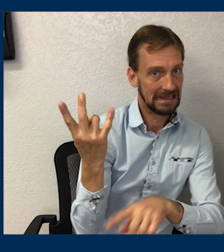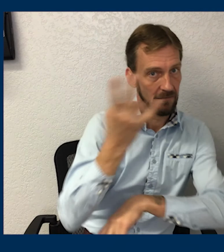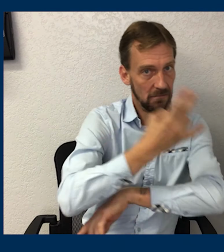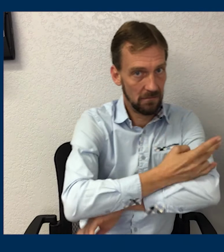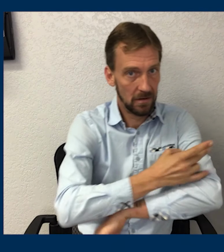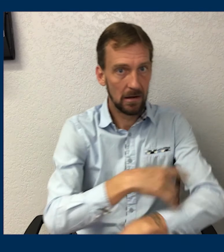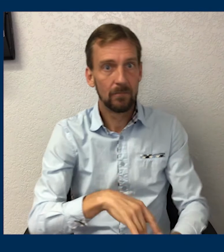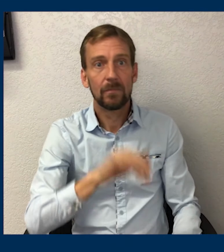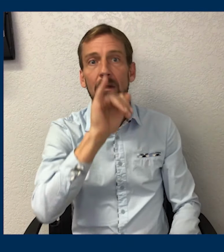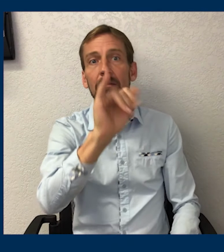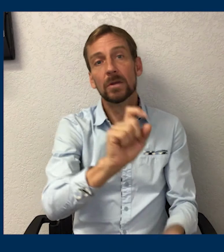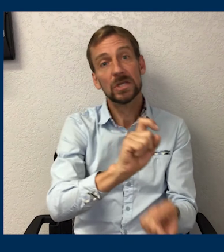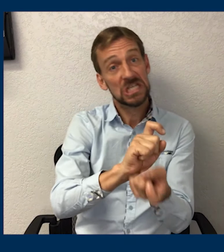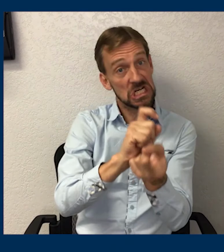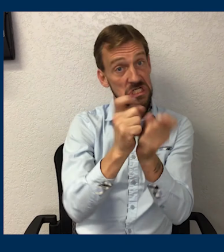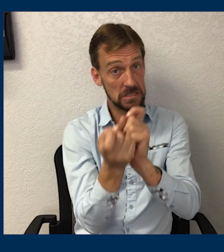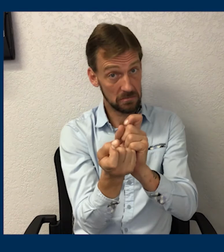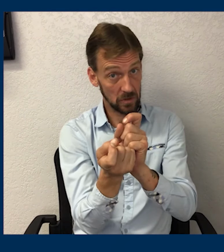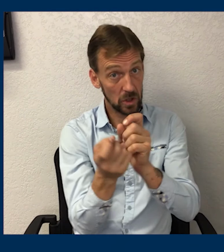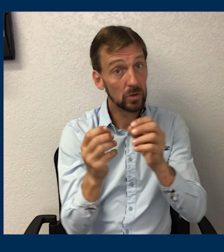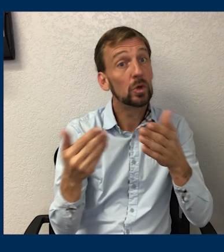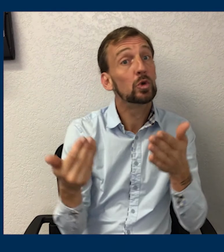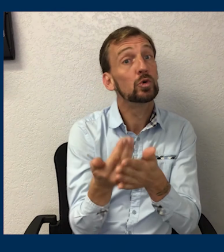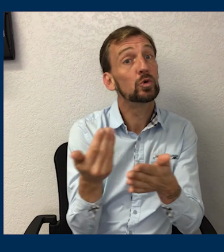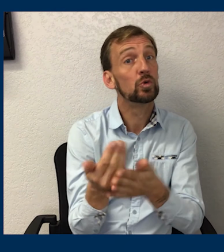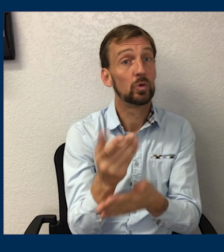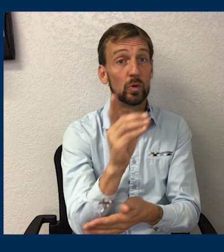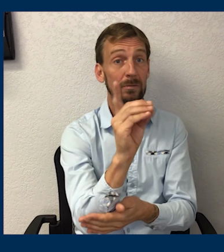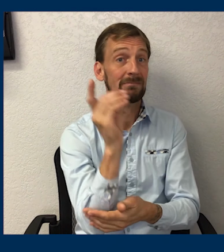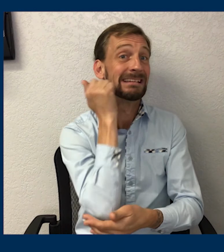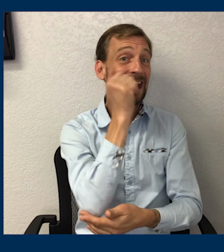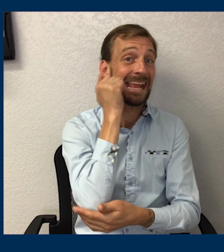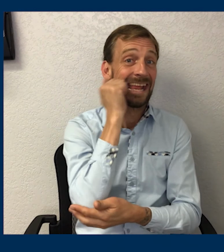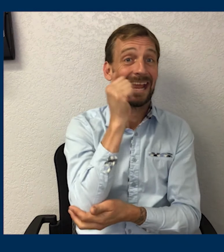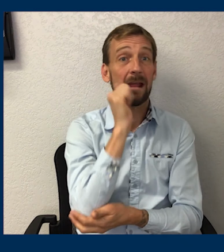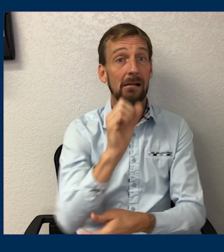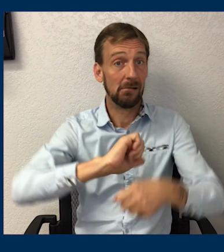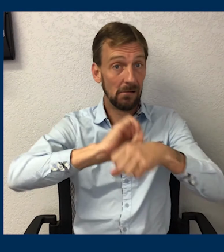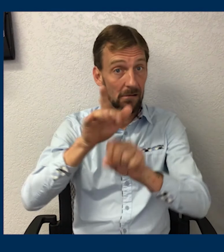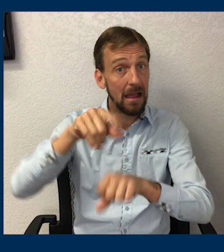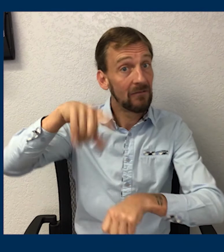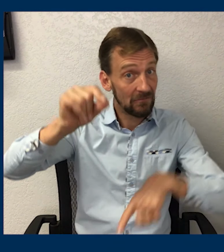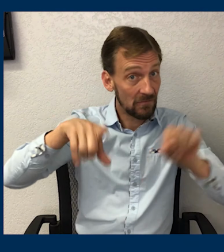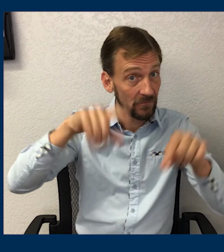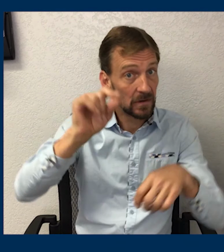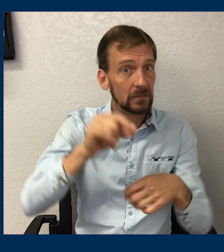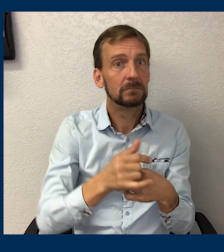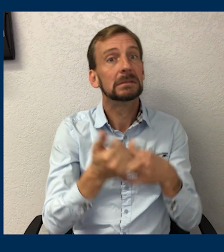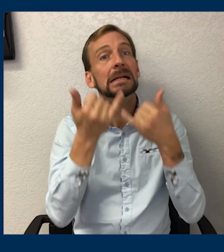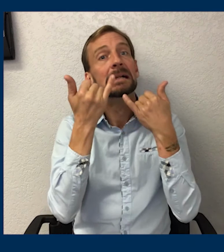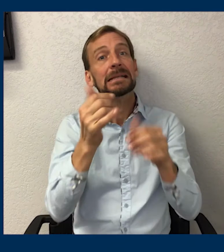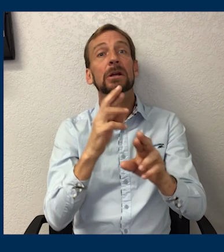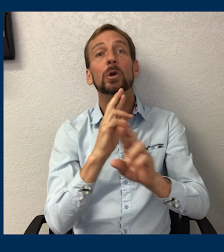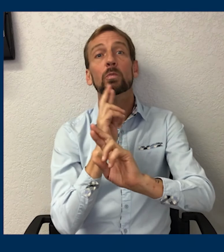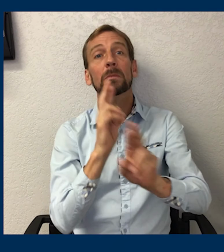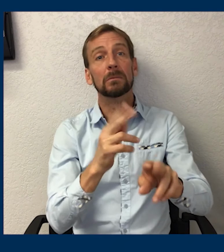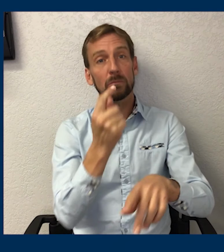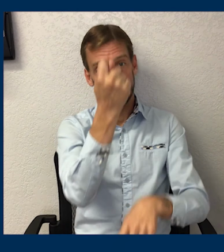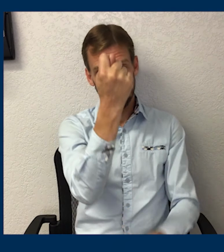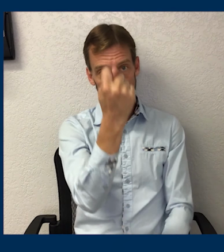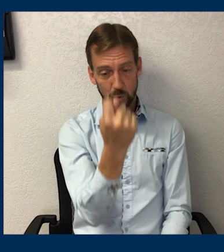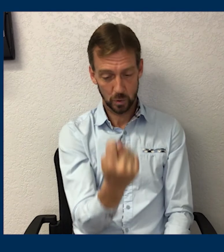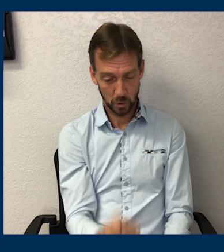the adjusted new daily case rate. And unfortunately, it's reported every Tuesday by the